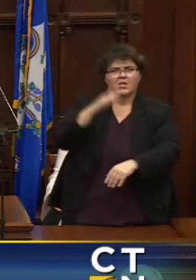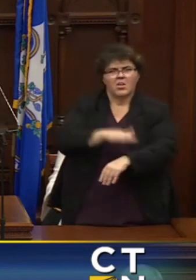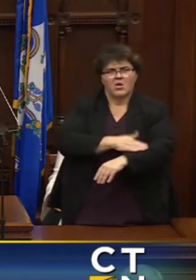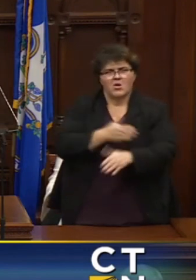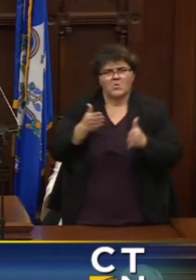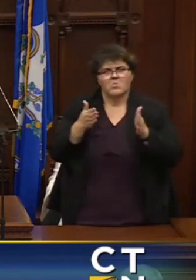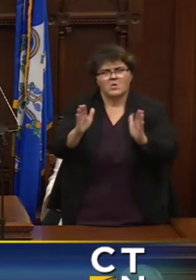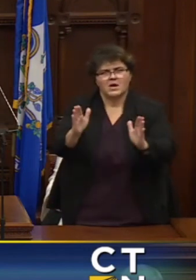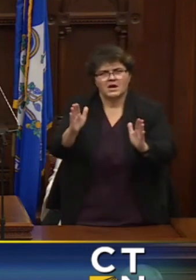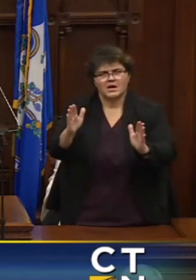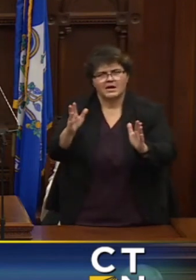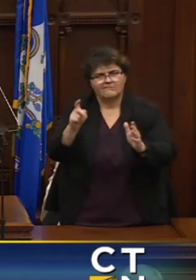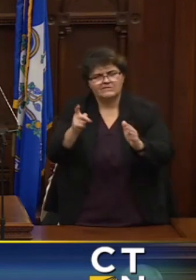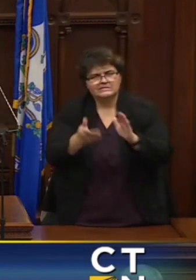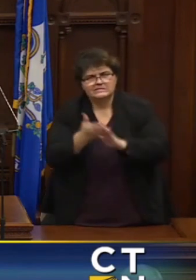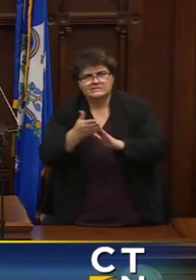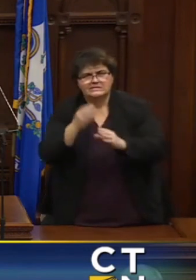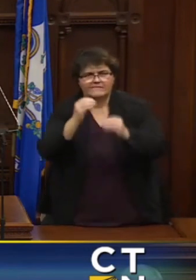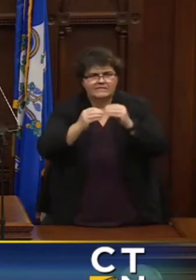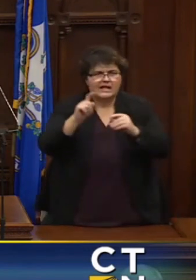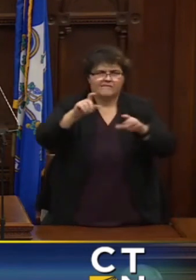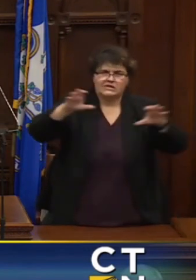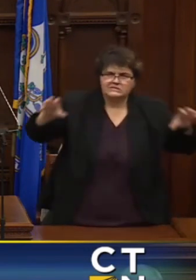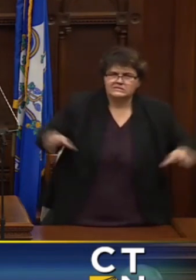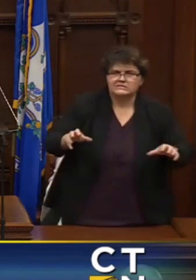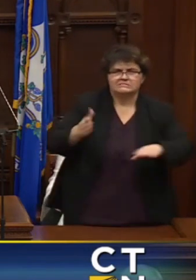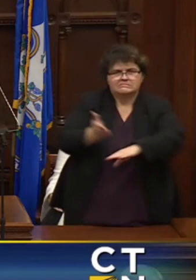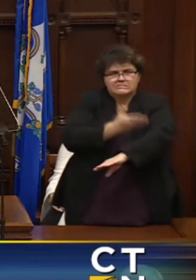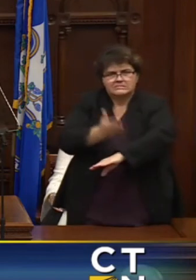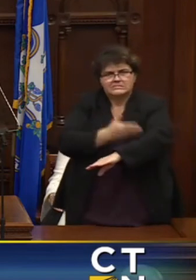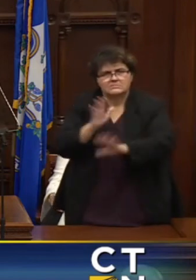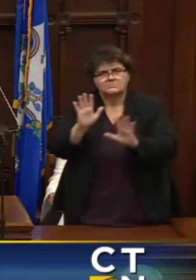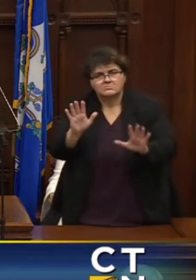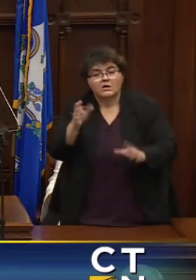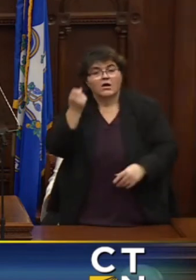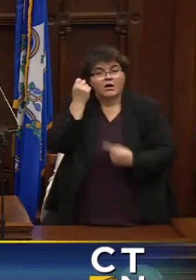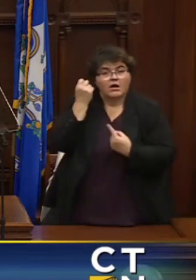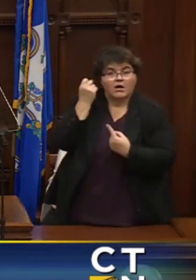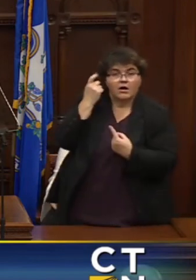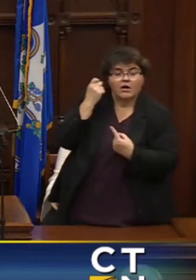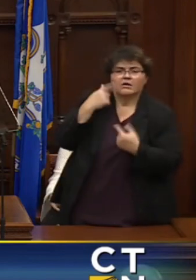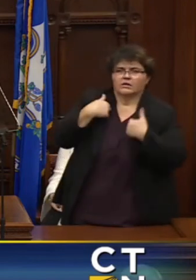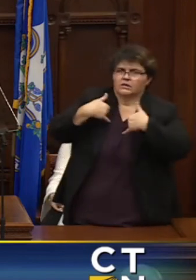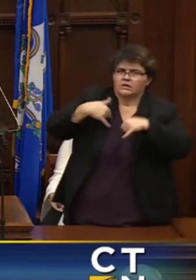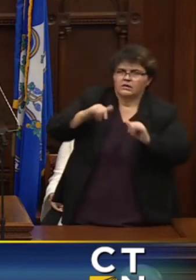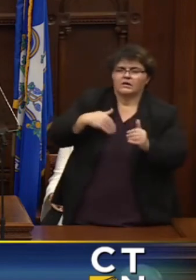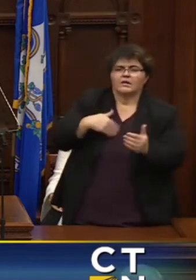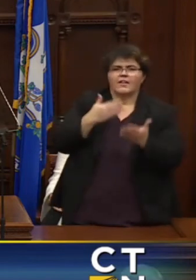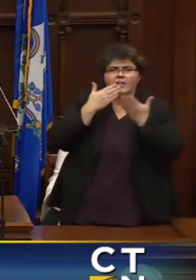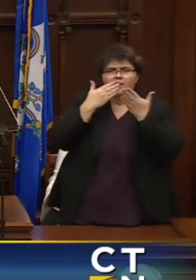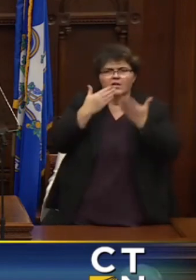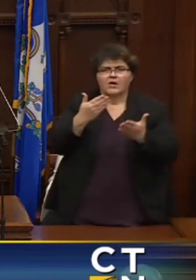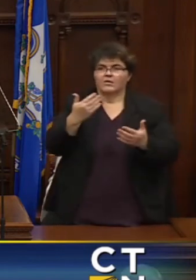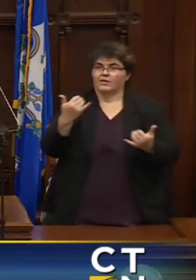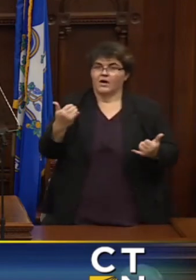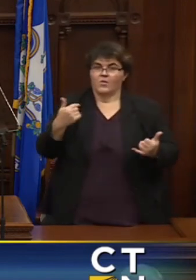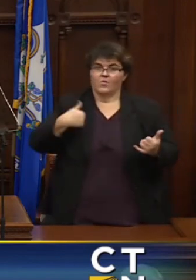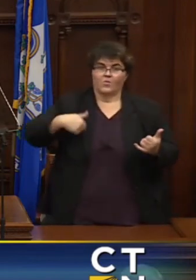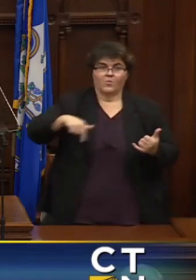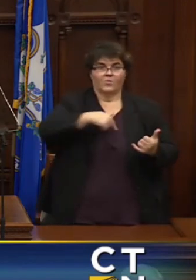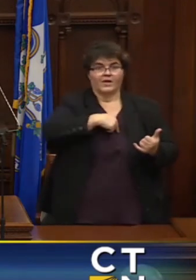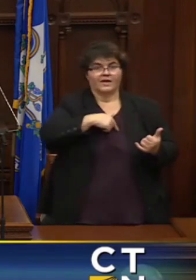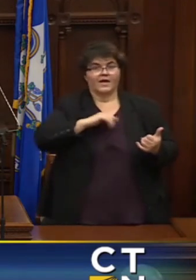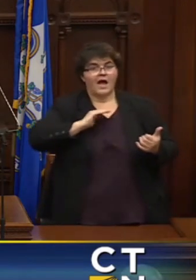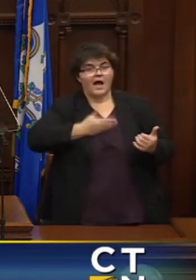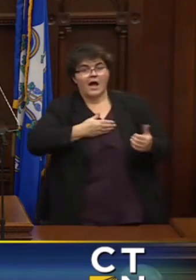It also means that thanks to our collective efforts, the era of Connecticut's permanent fiscal crisis is